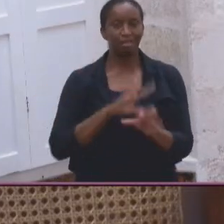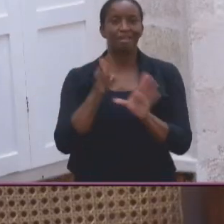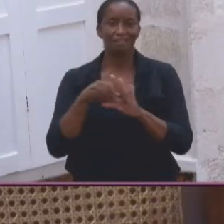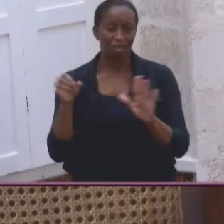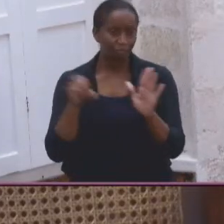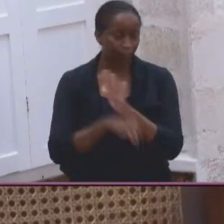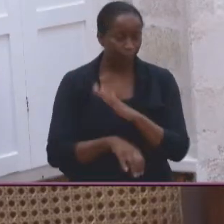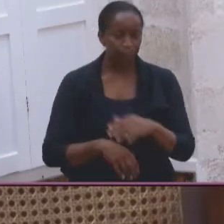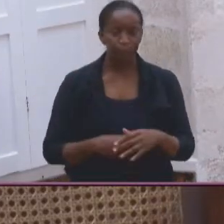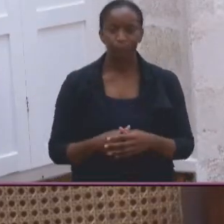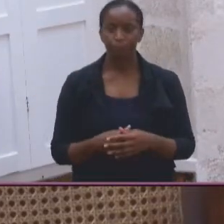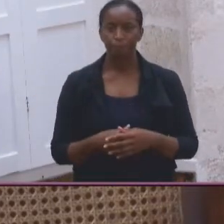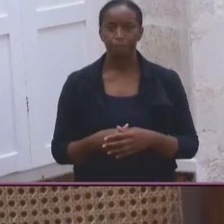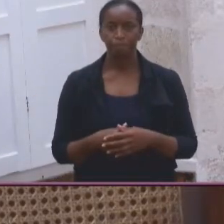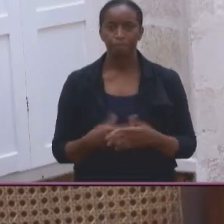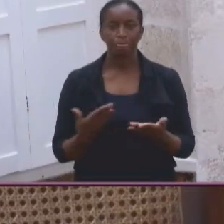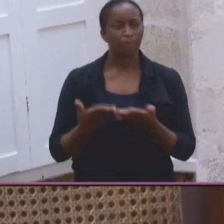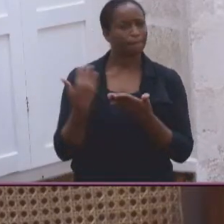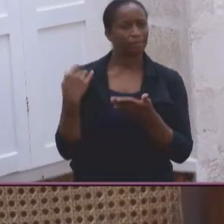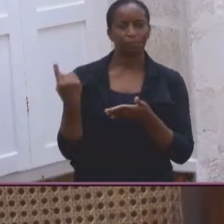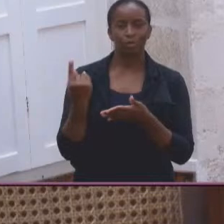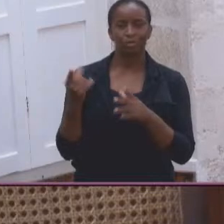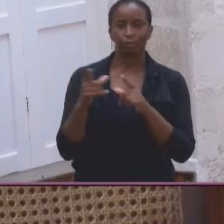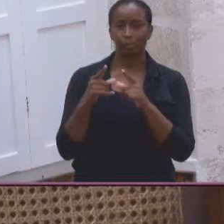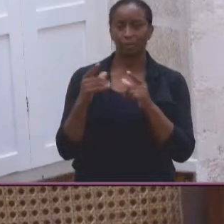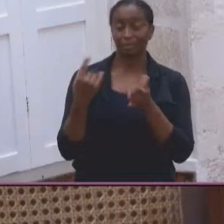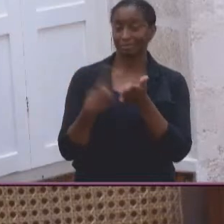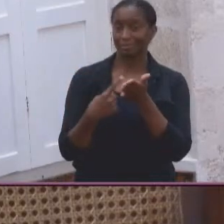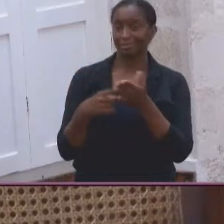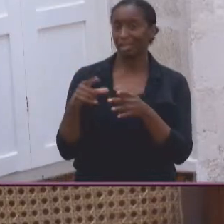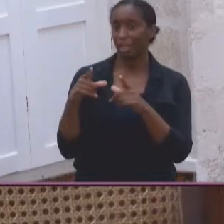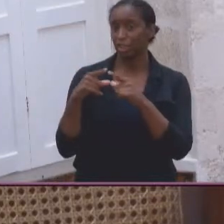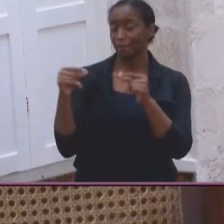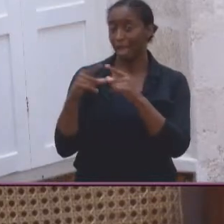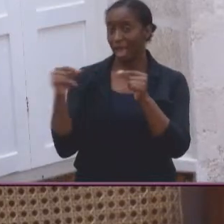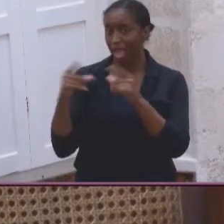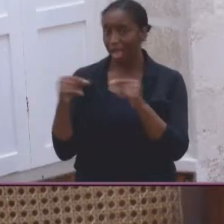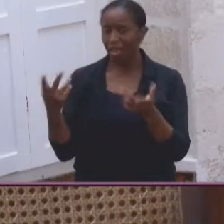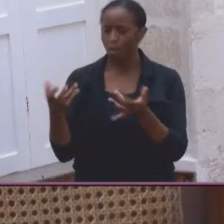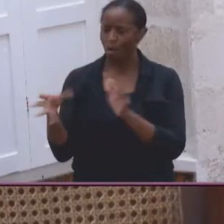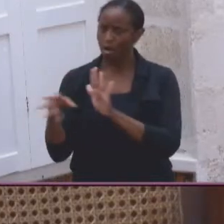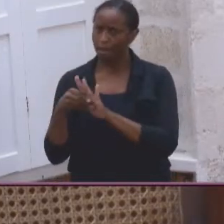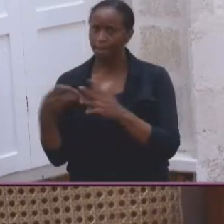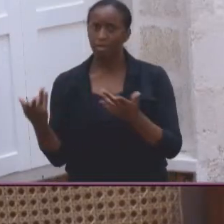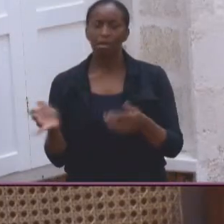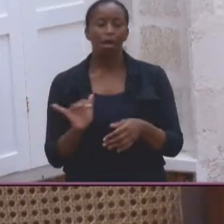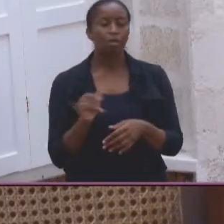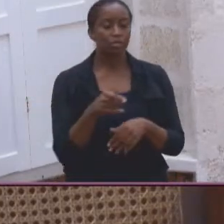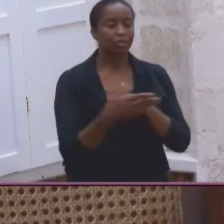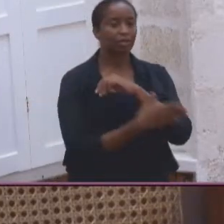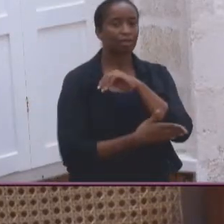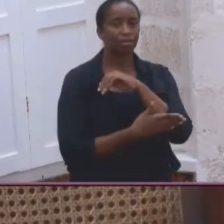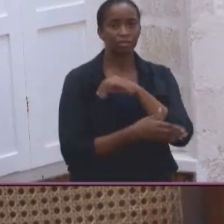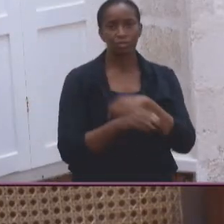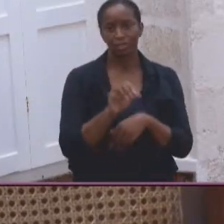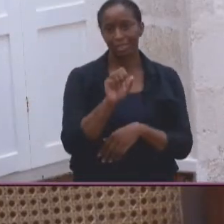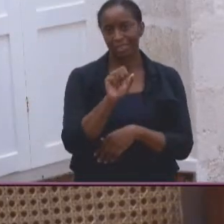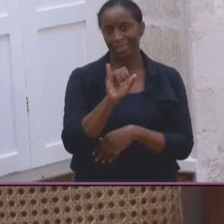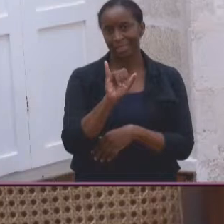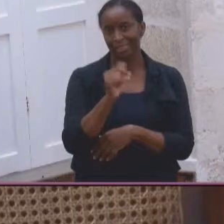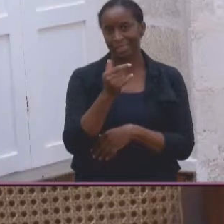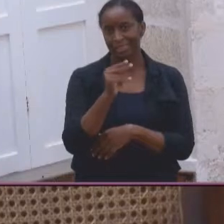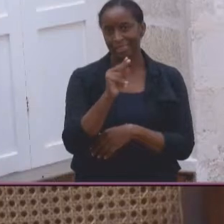Singapore, how we want to aspire to be like that. But truthfully, sir, that's not what we want, you